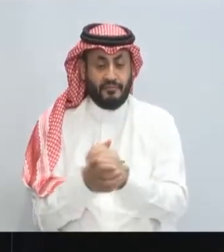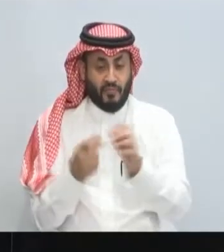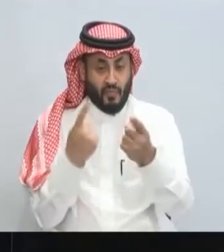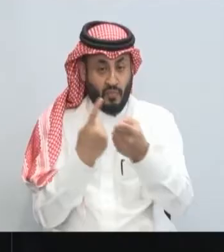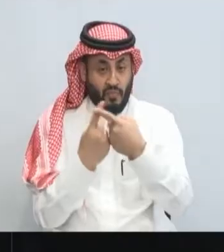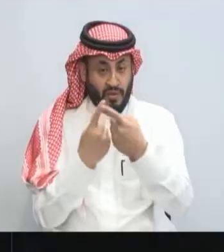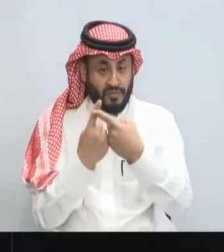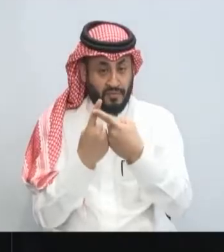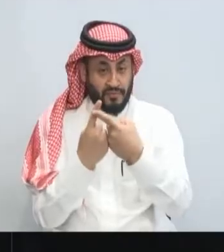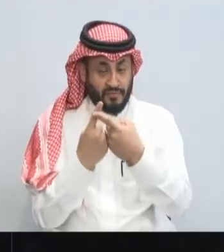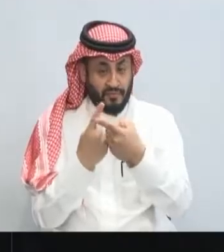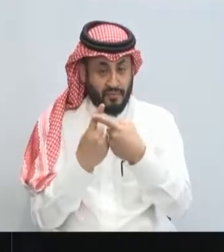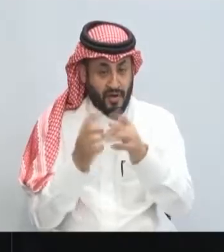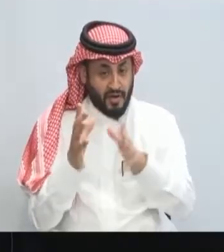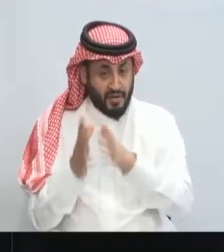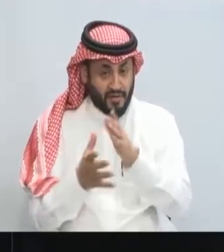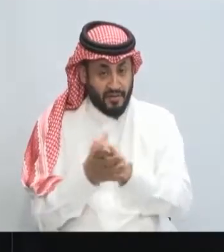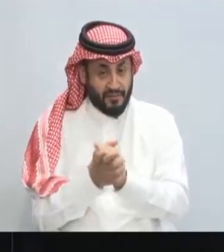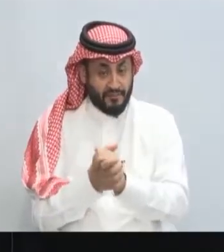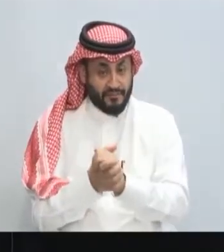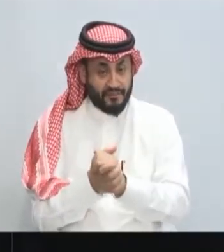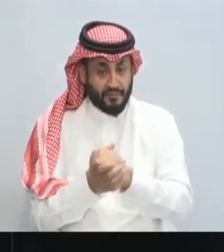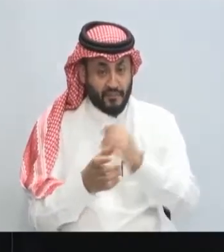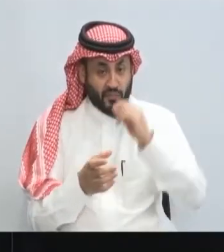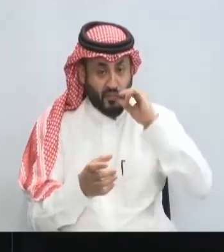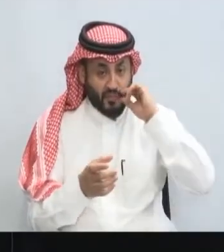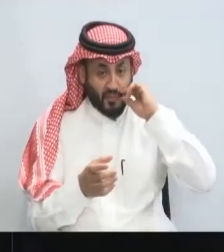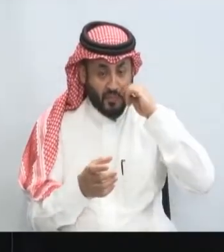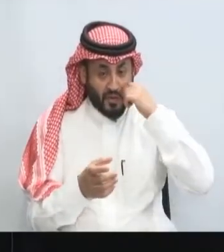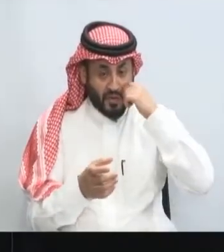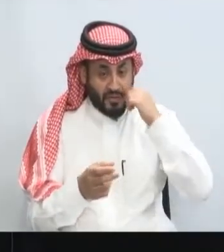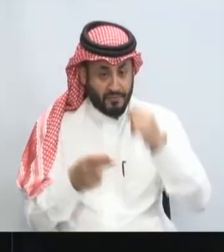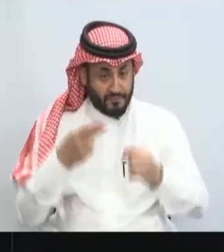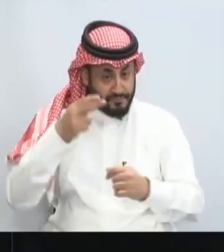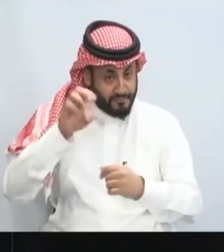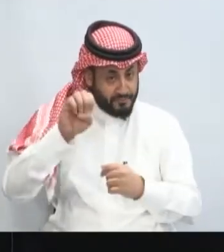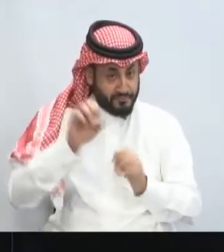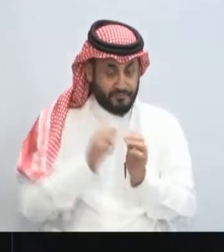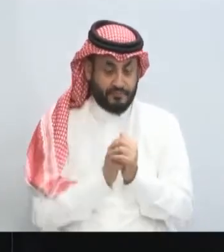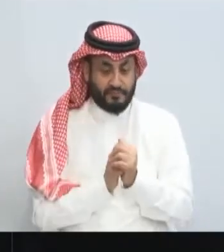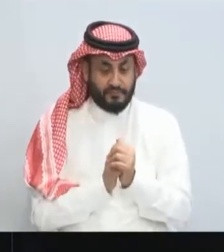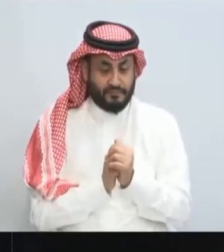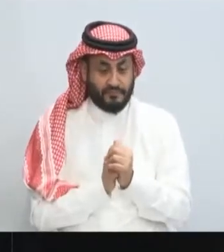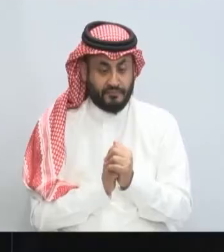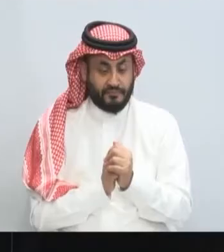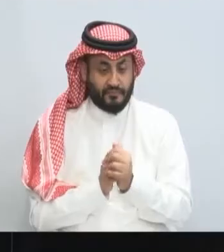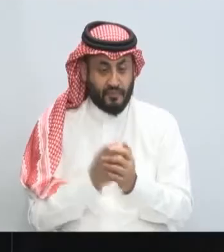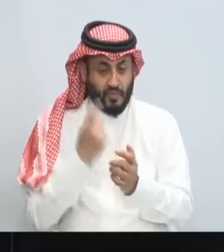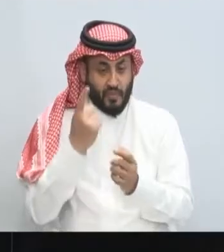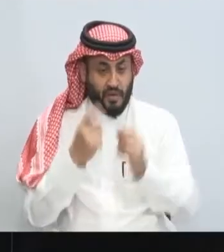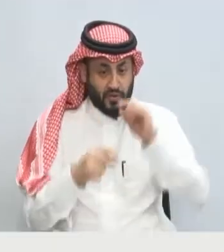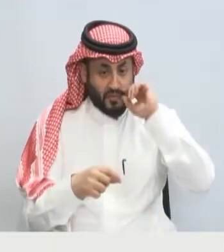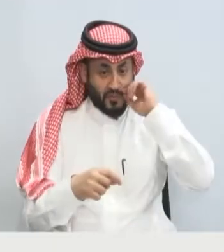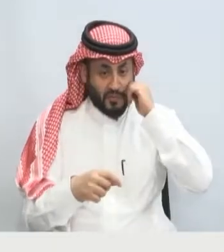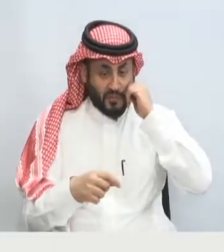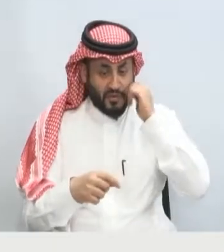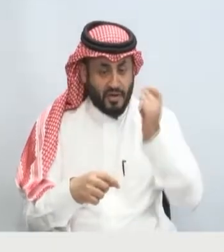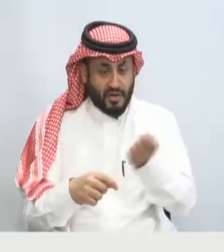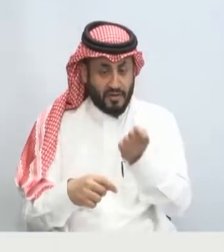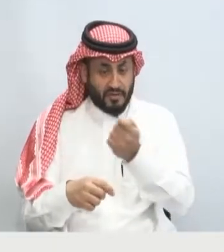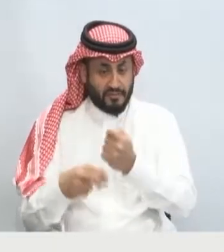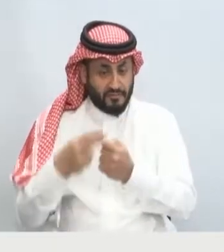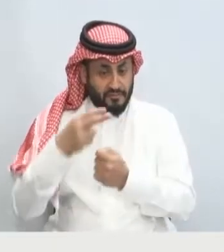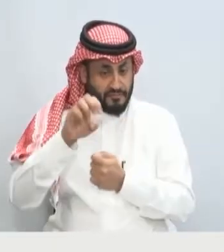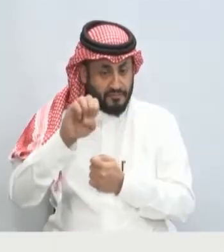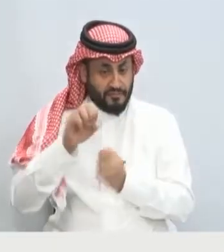one person, we would use he. For example, he is playing. If